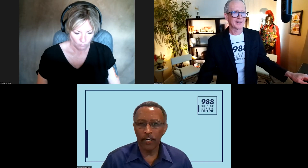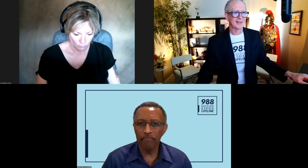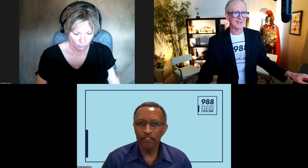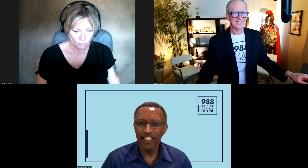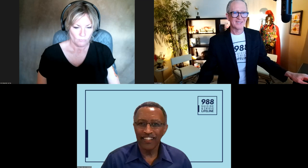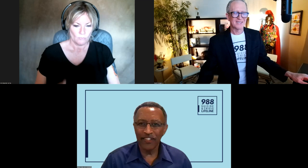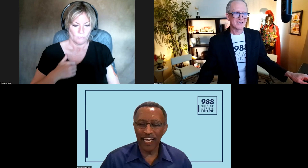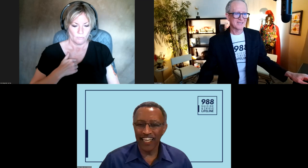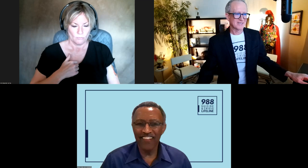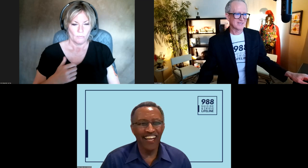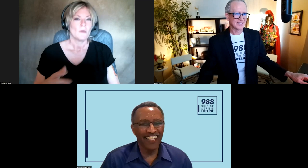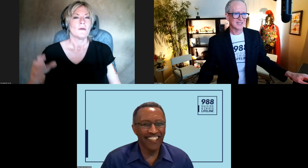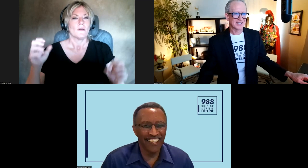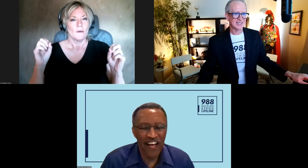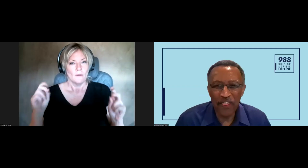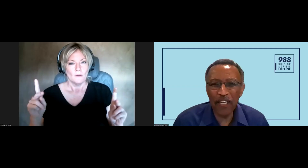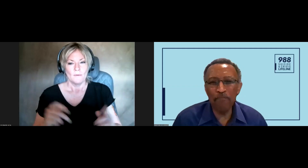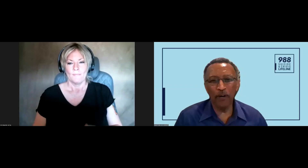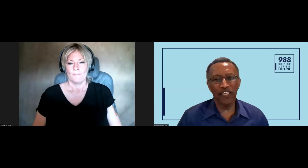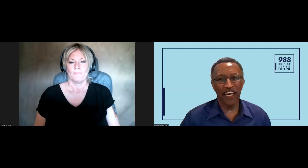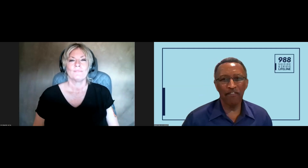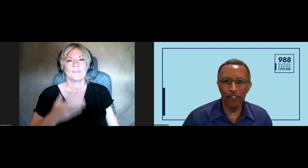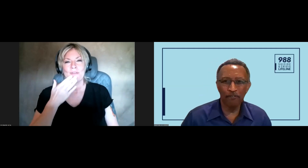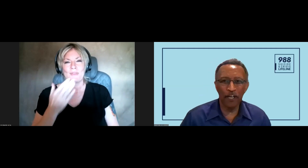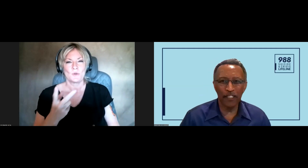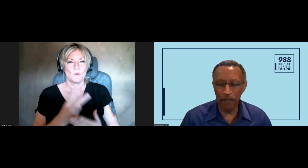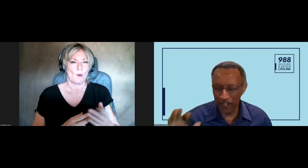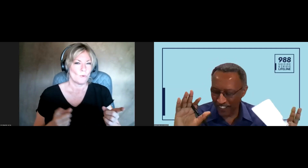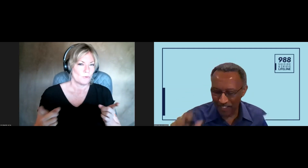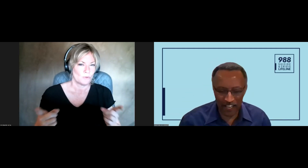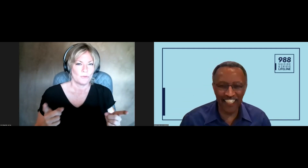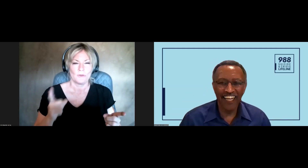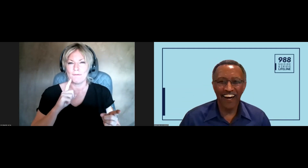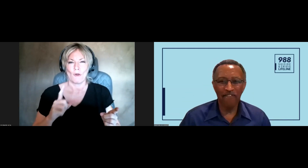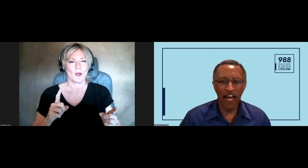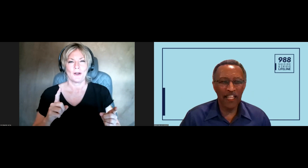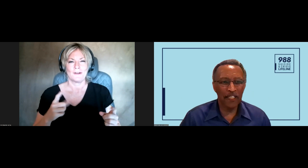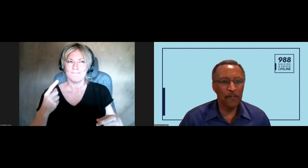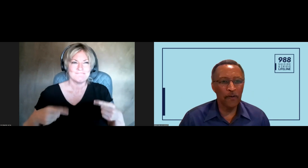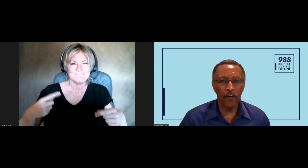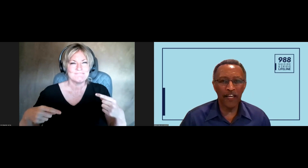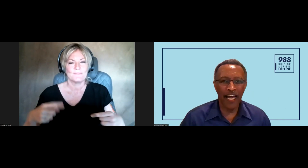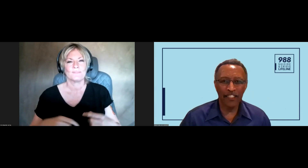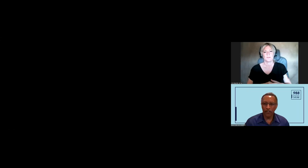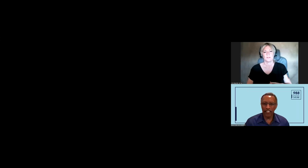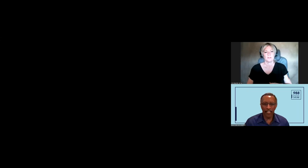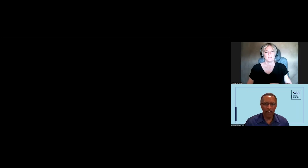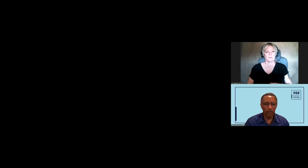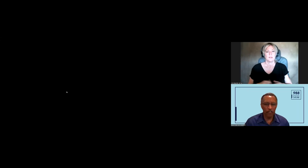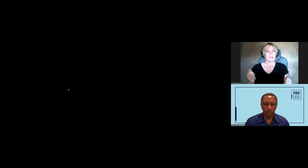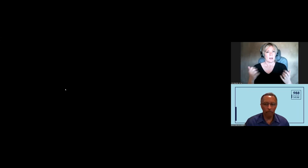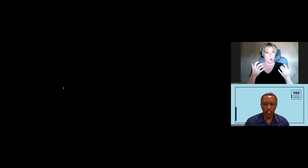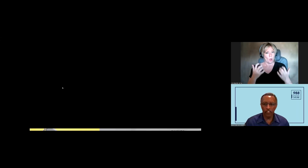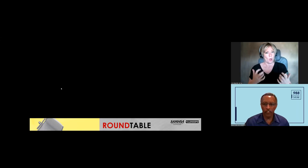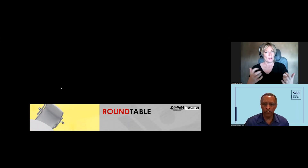I'm sorry. Okay. Thank you both again for a very spirited debate. I think you all as an audience have